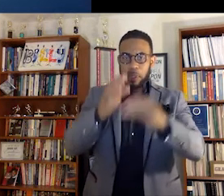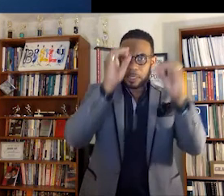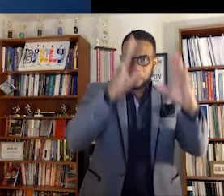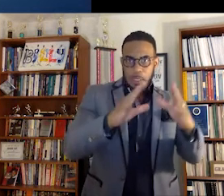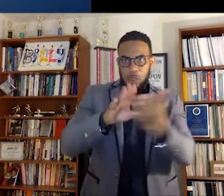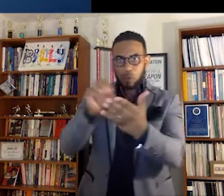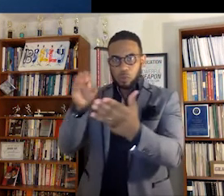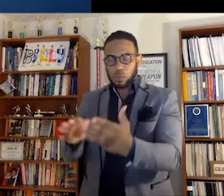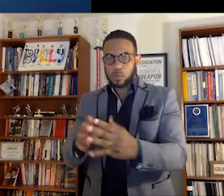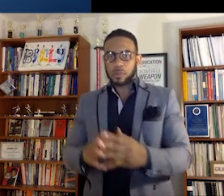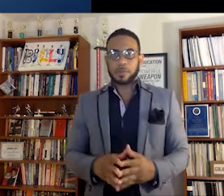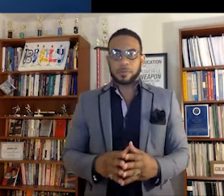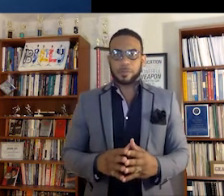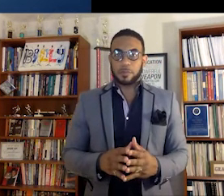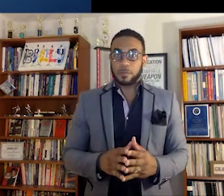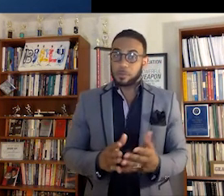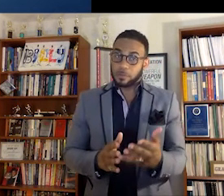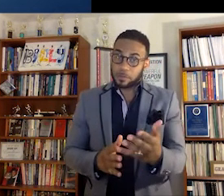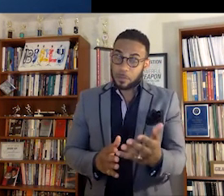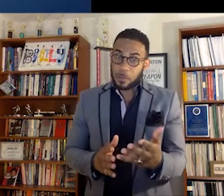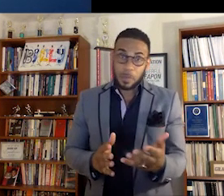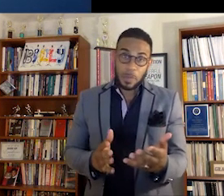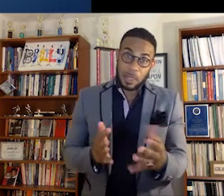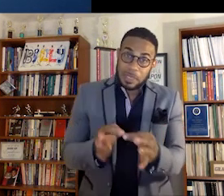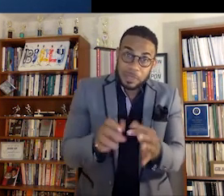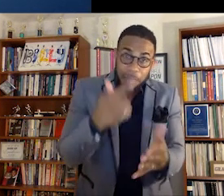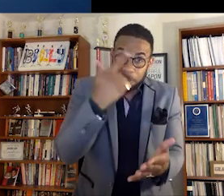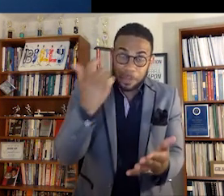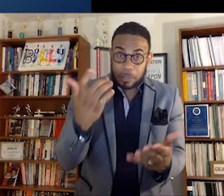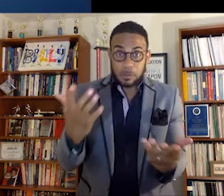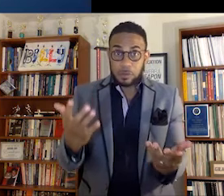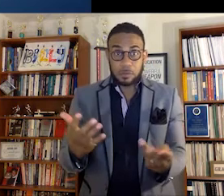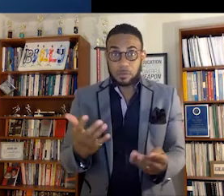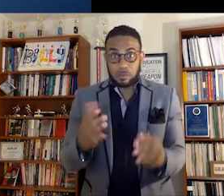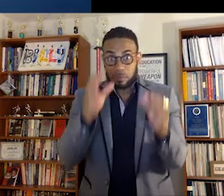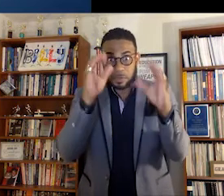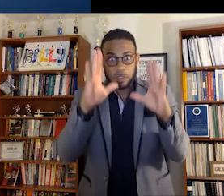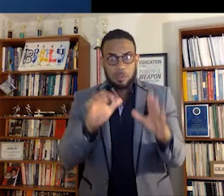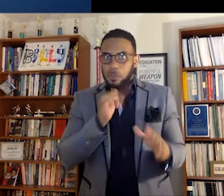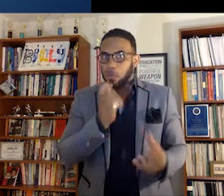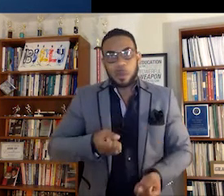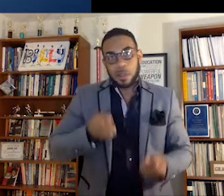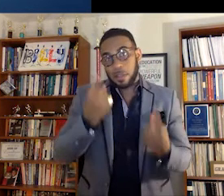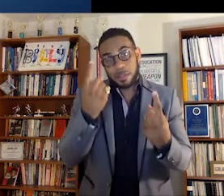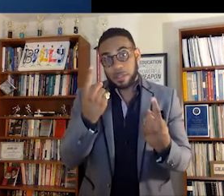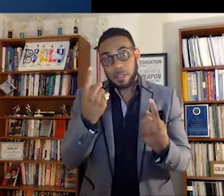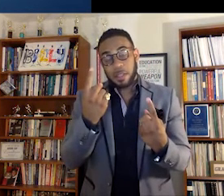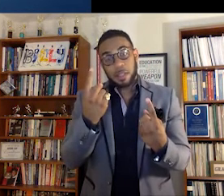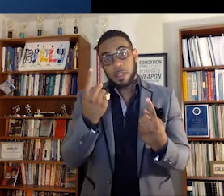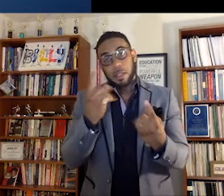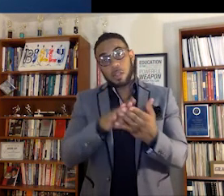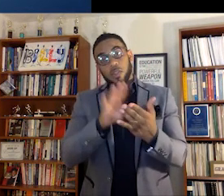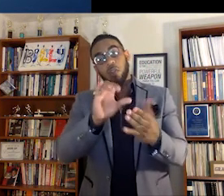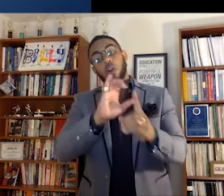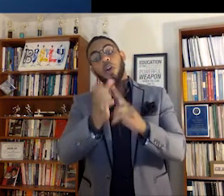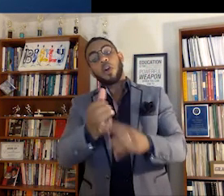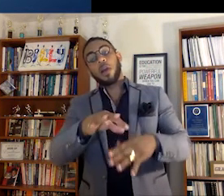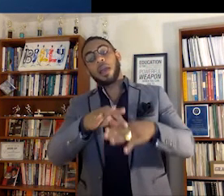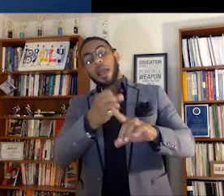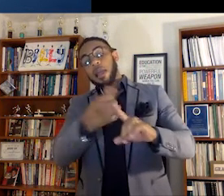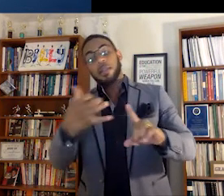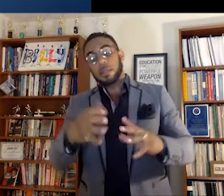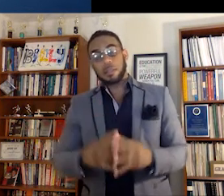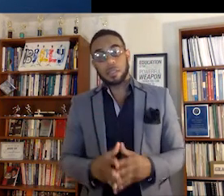and students, simply because teachers don't understand students' cultural